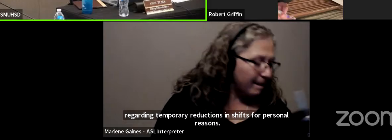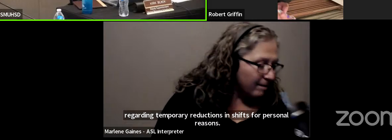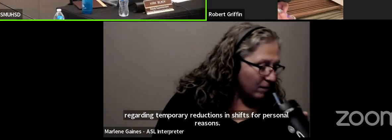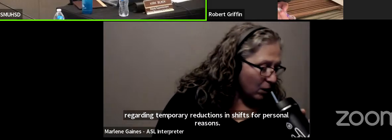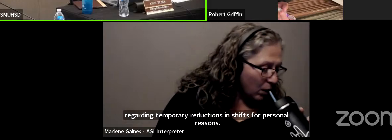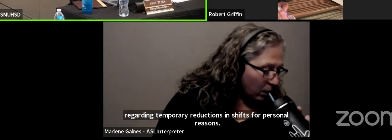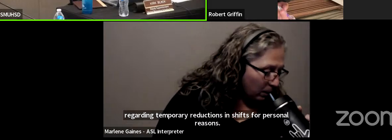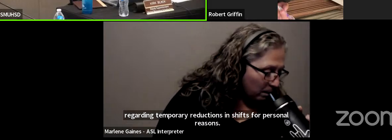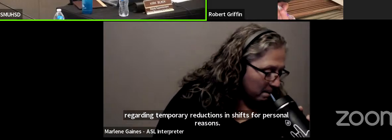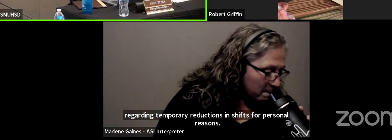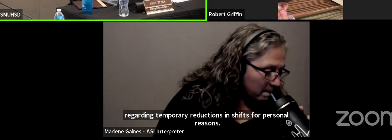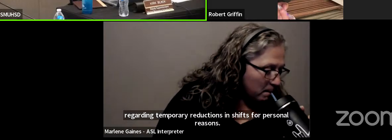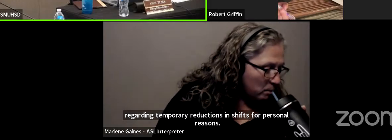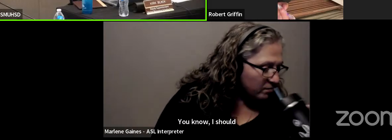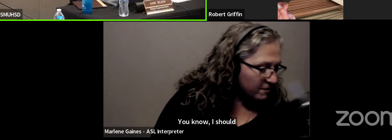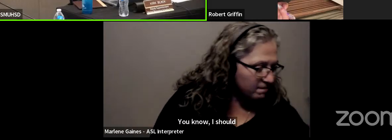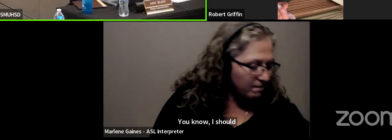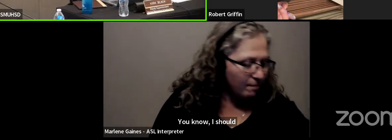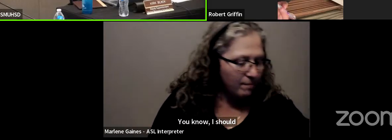have pulled